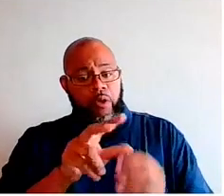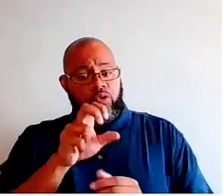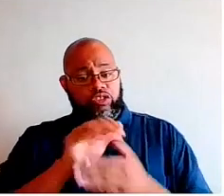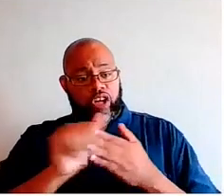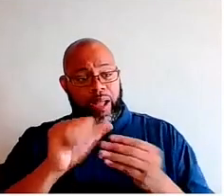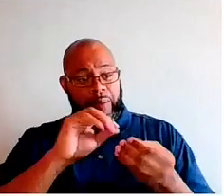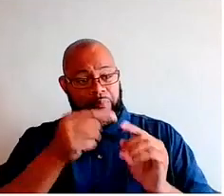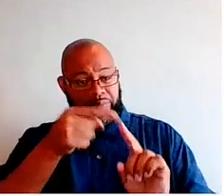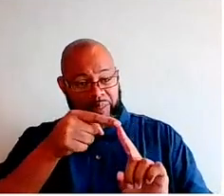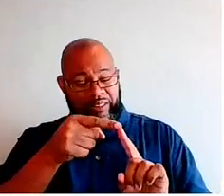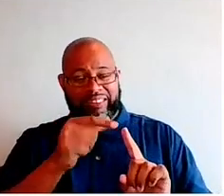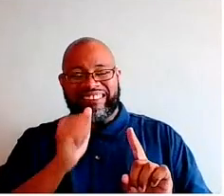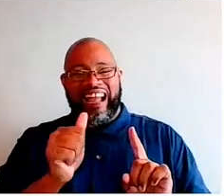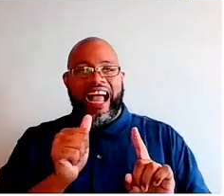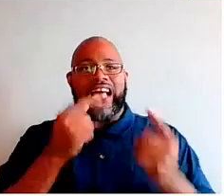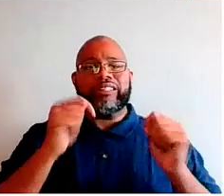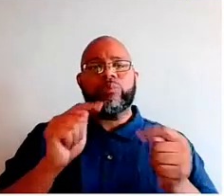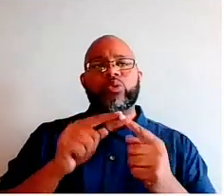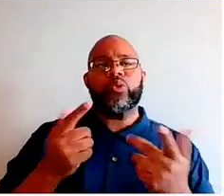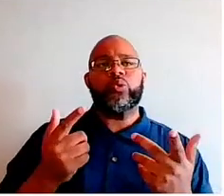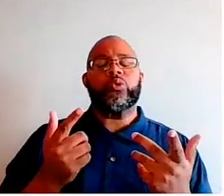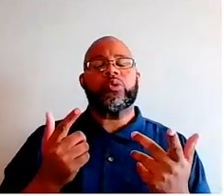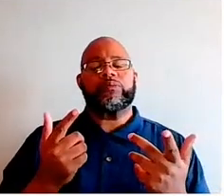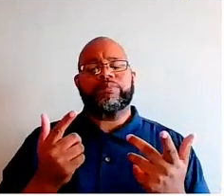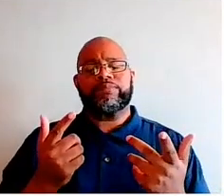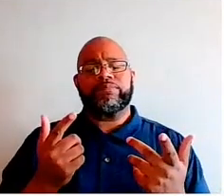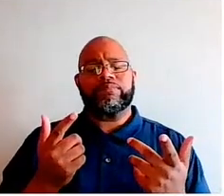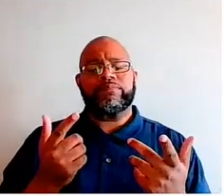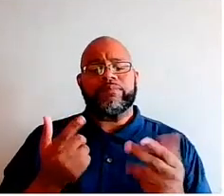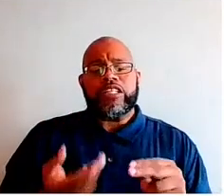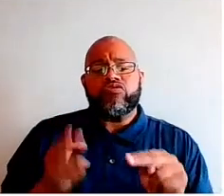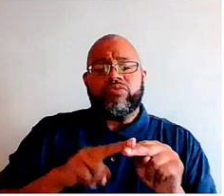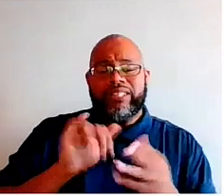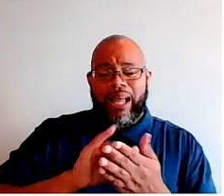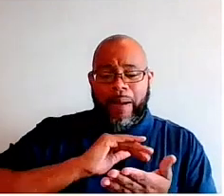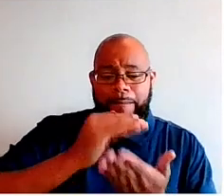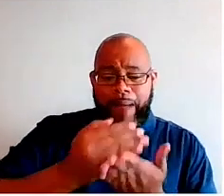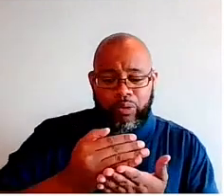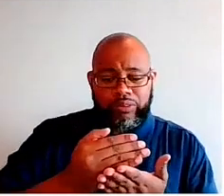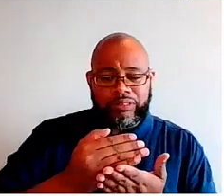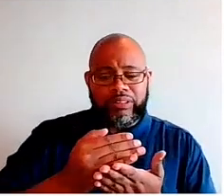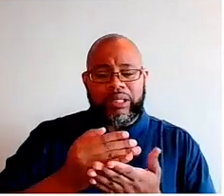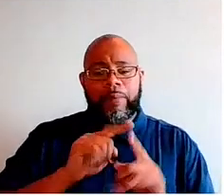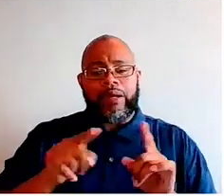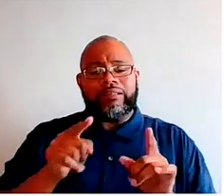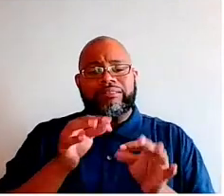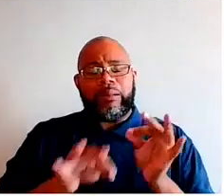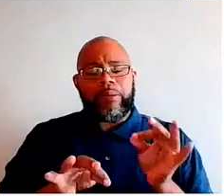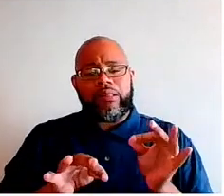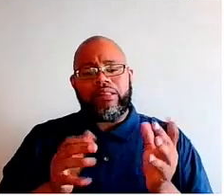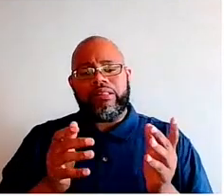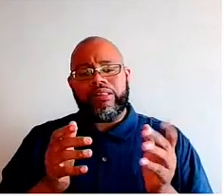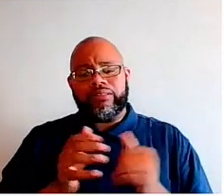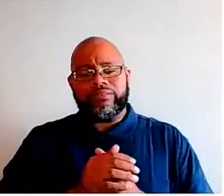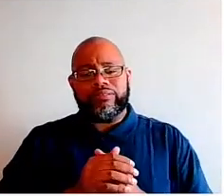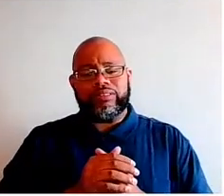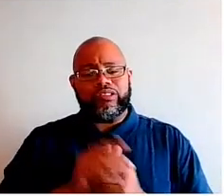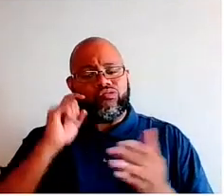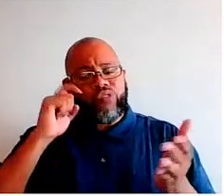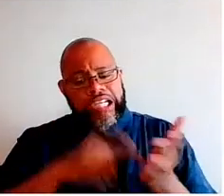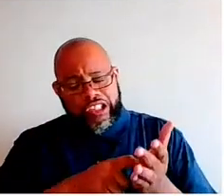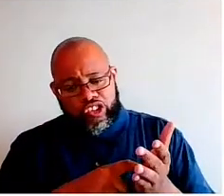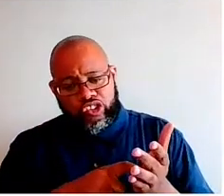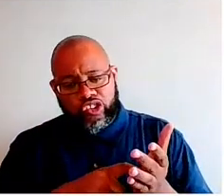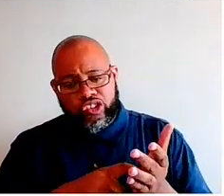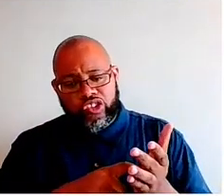is not an attempt to a proposal to increase that amount as much as it's simply a recognition of